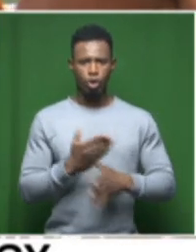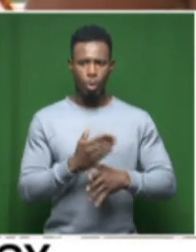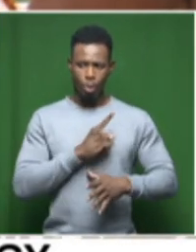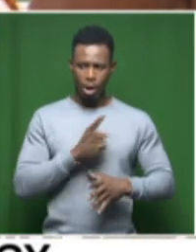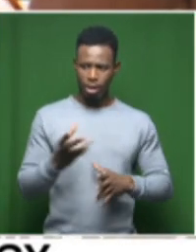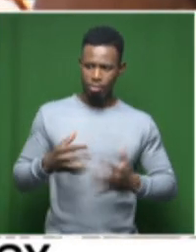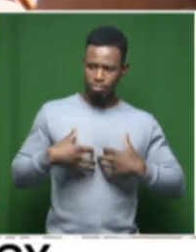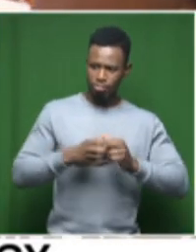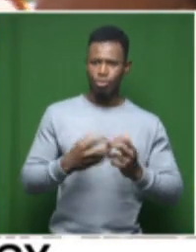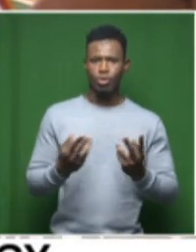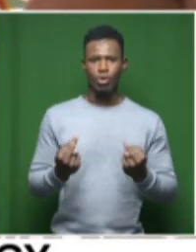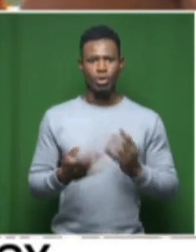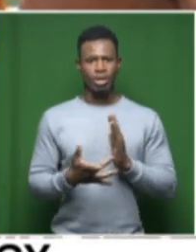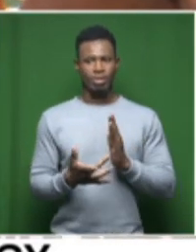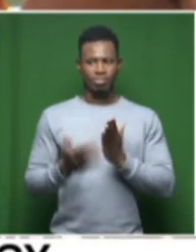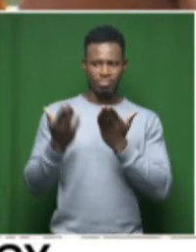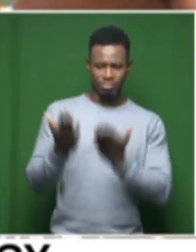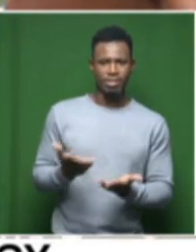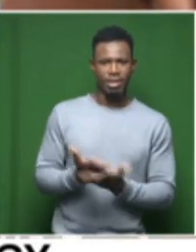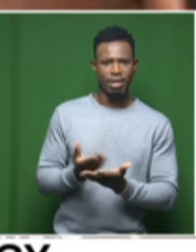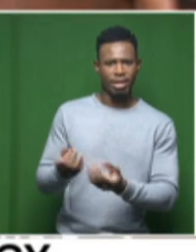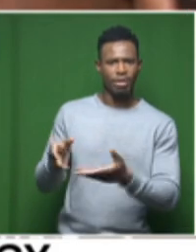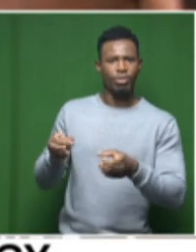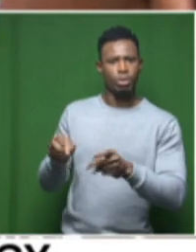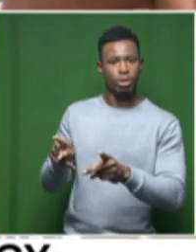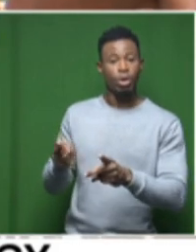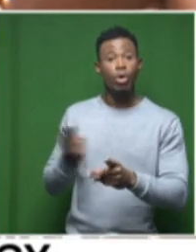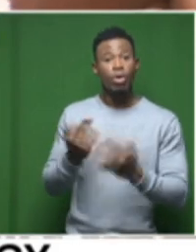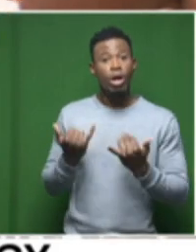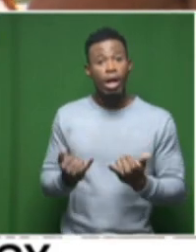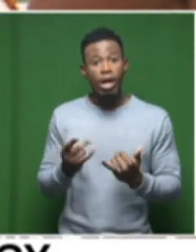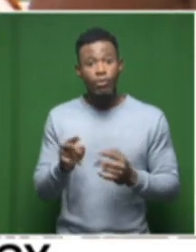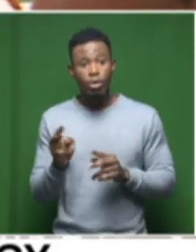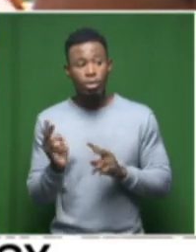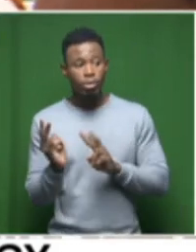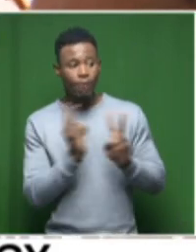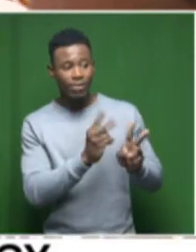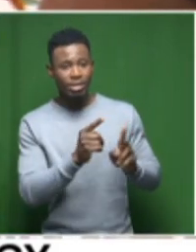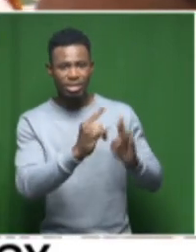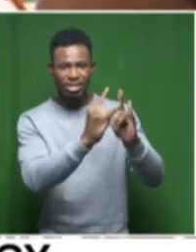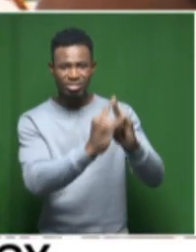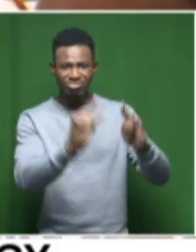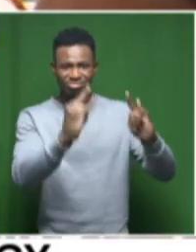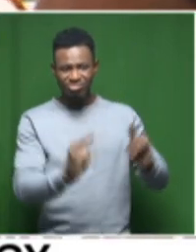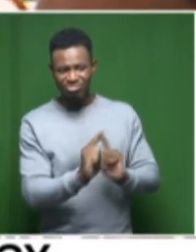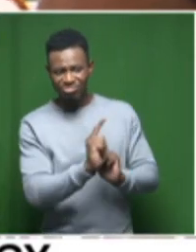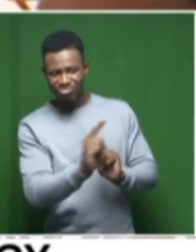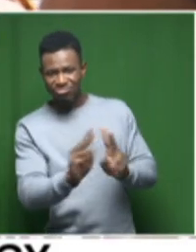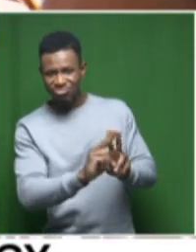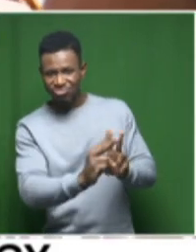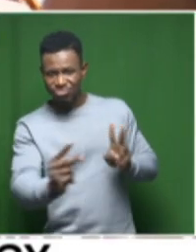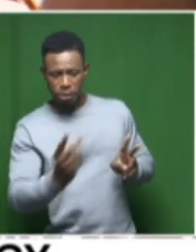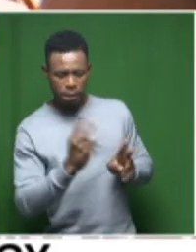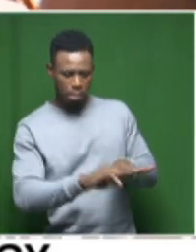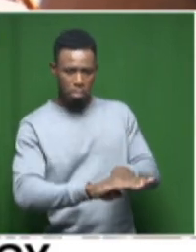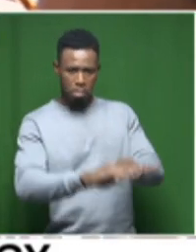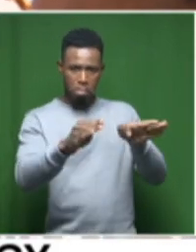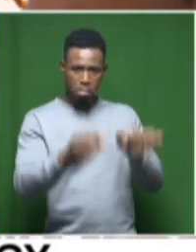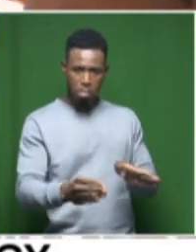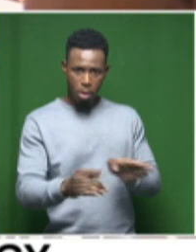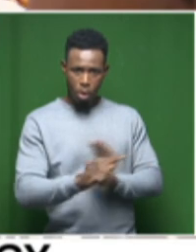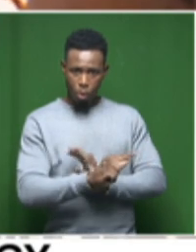go around the exhibition today, you'll find that there are young people from the Free State, all corners of the Free State, who deploy